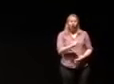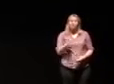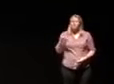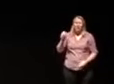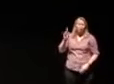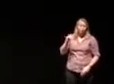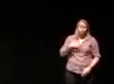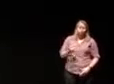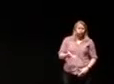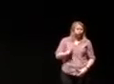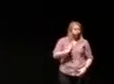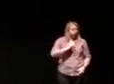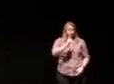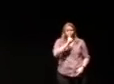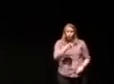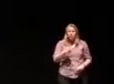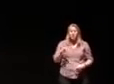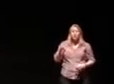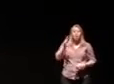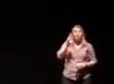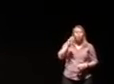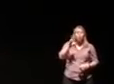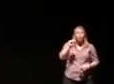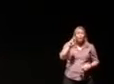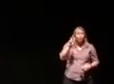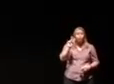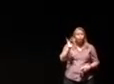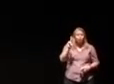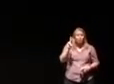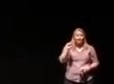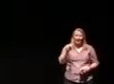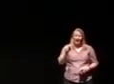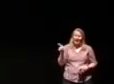been great, but as great as Eric has been, Robert Kirkman has been terrible.